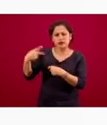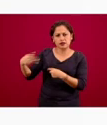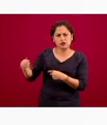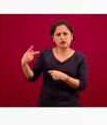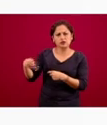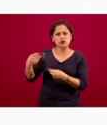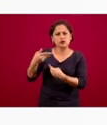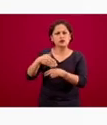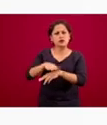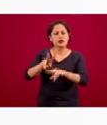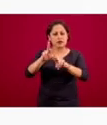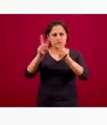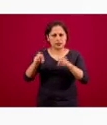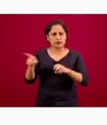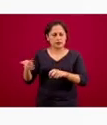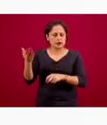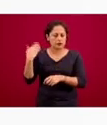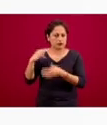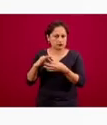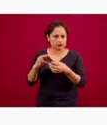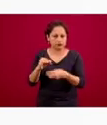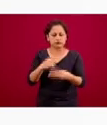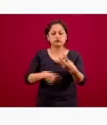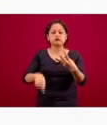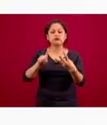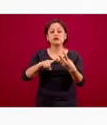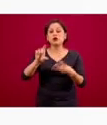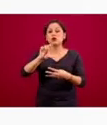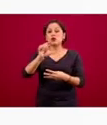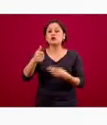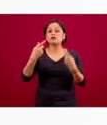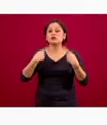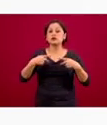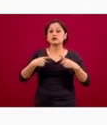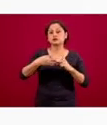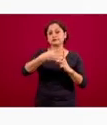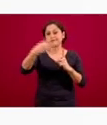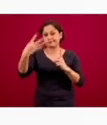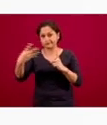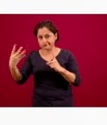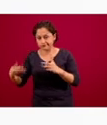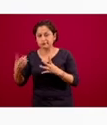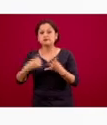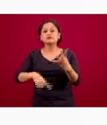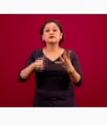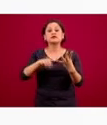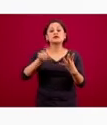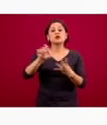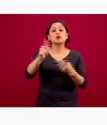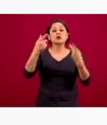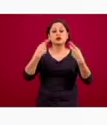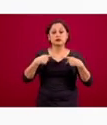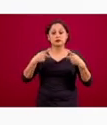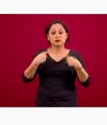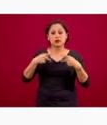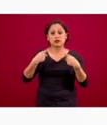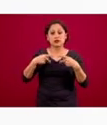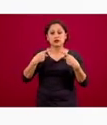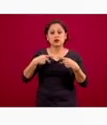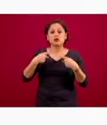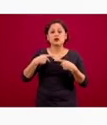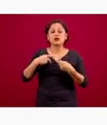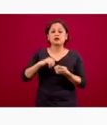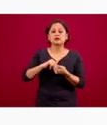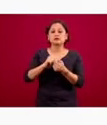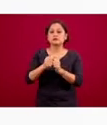we have people over 60, we have substance consumers or abusers, we have